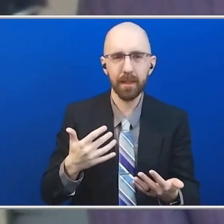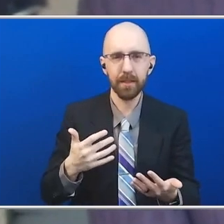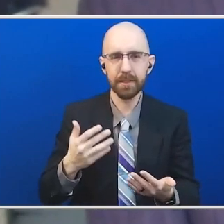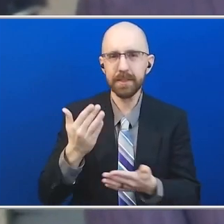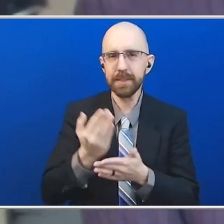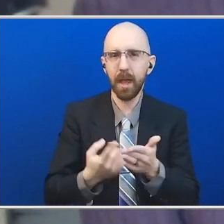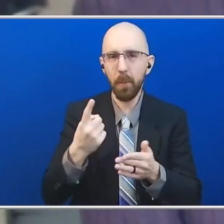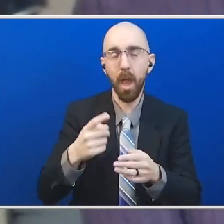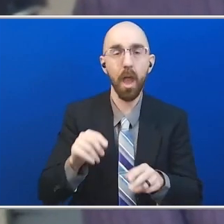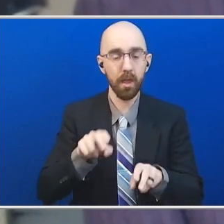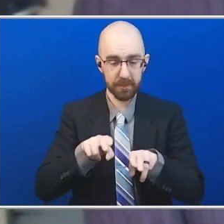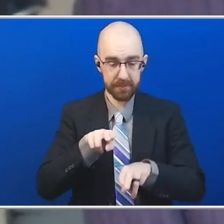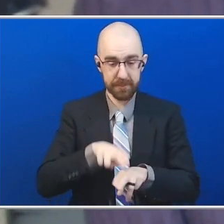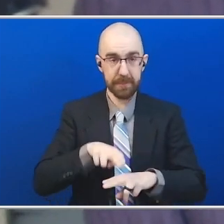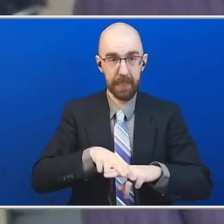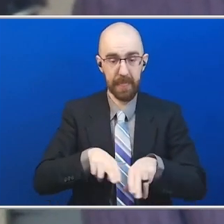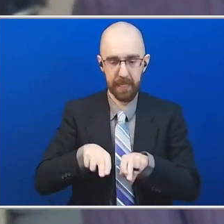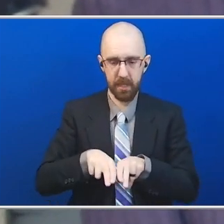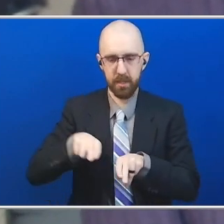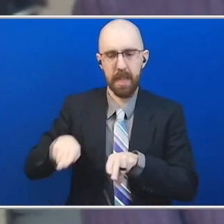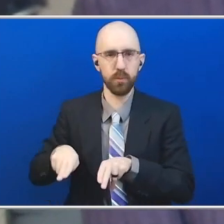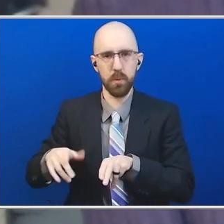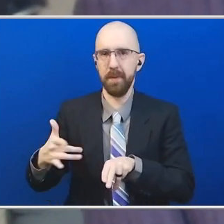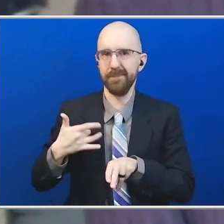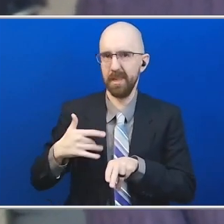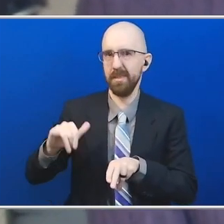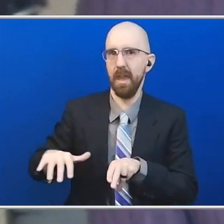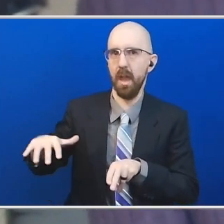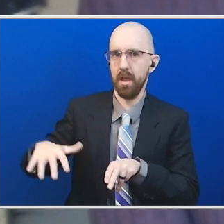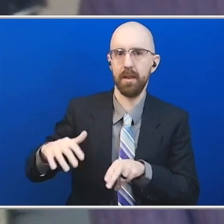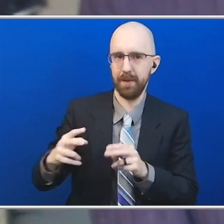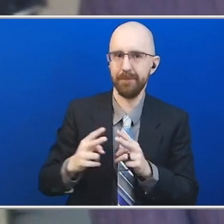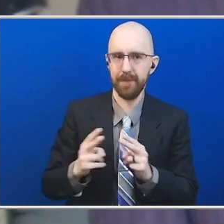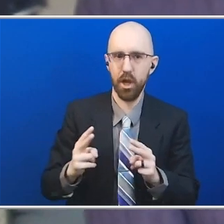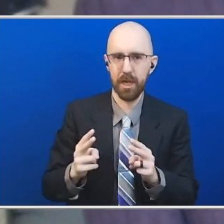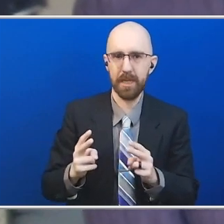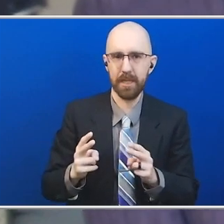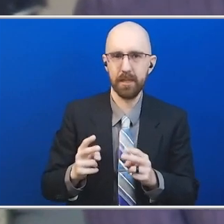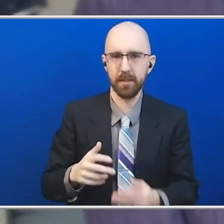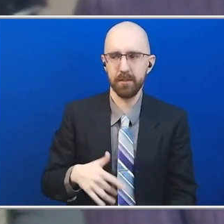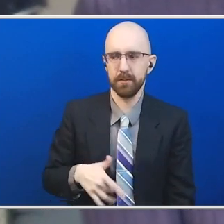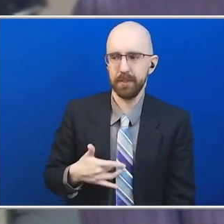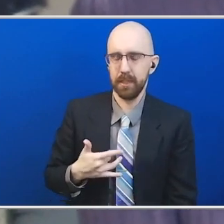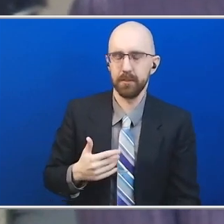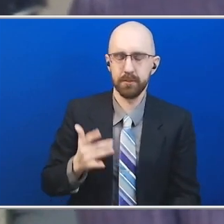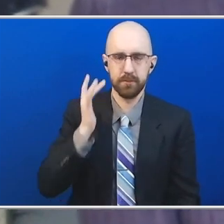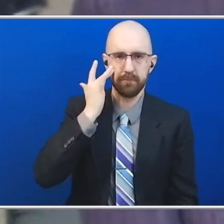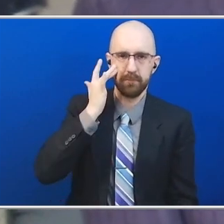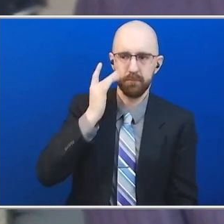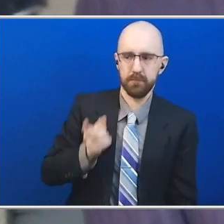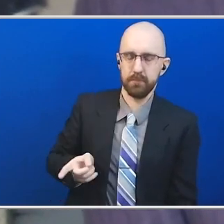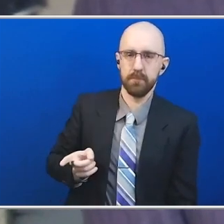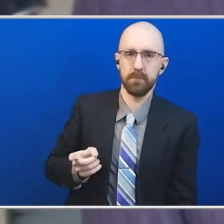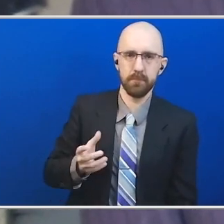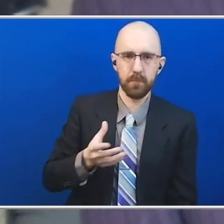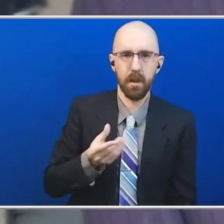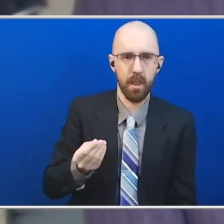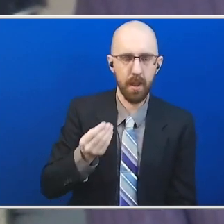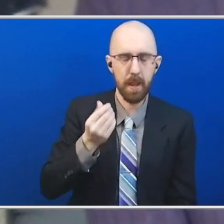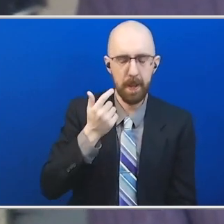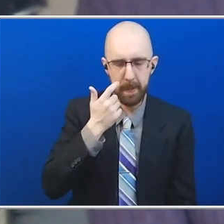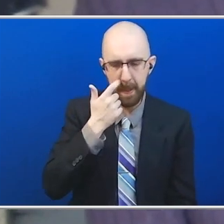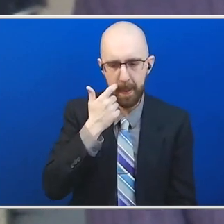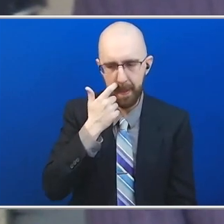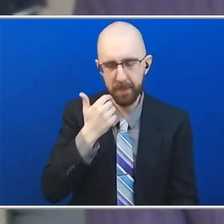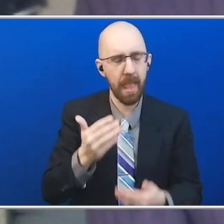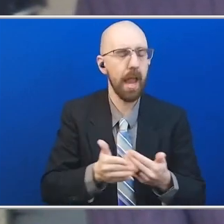chair a lot, and which is very unnerving. And so anyway, it